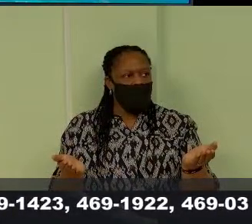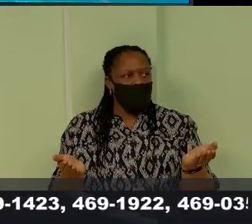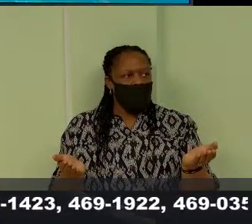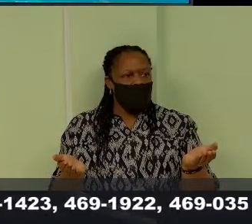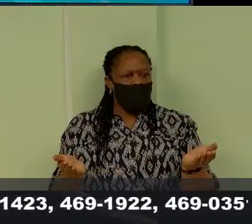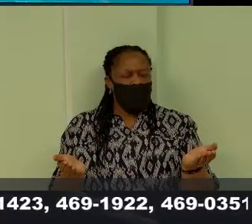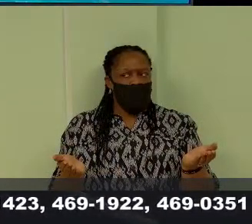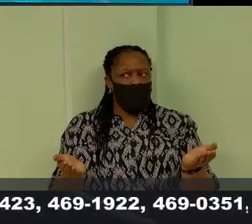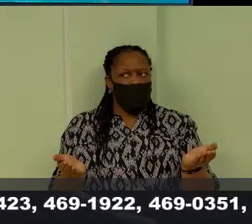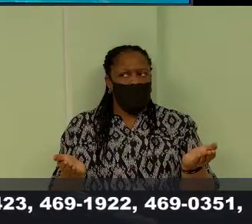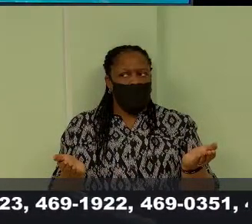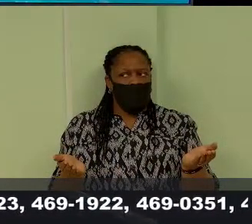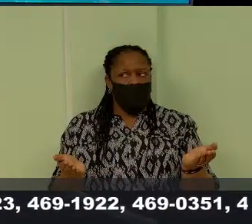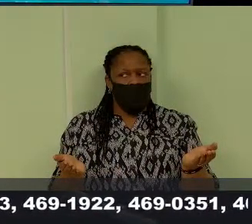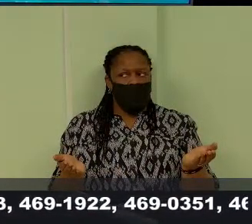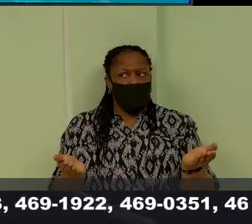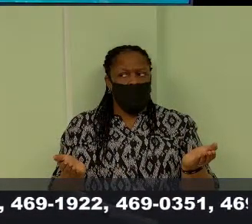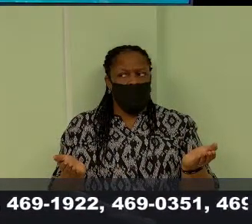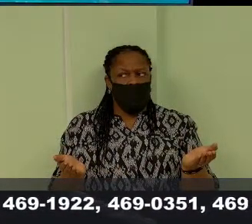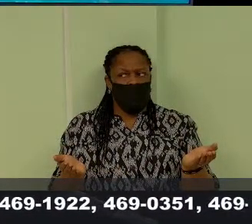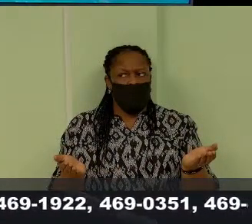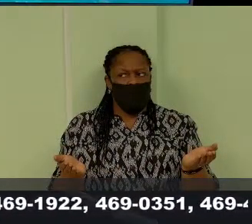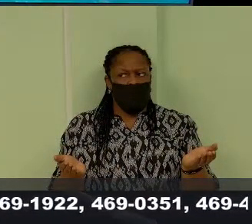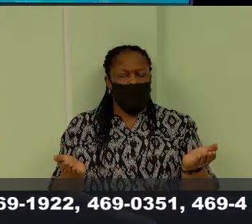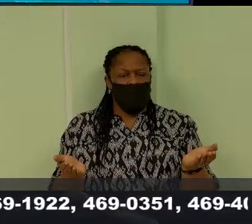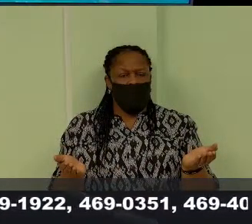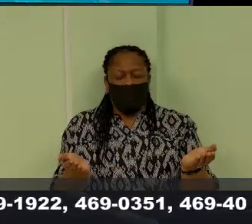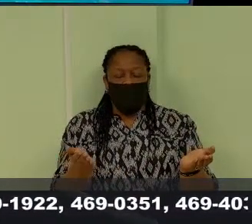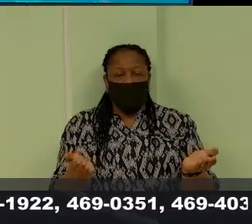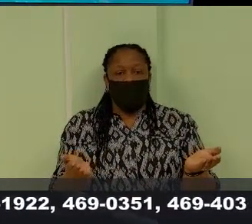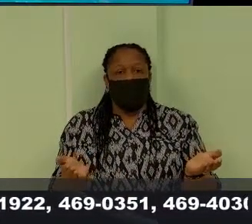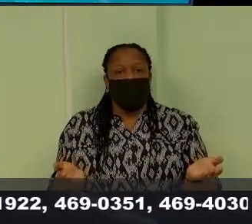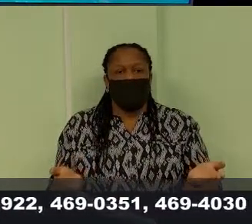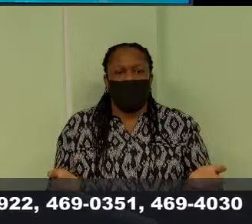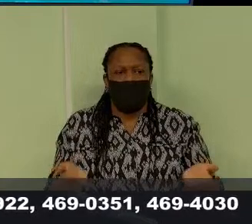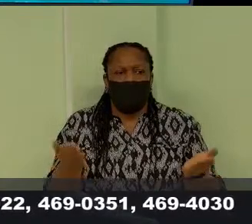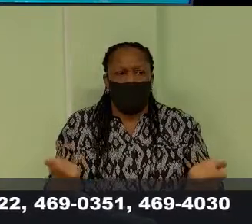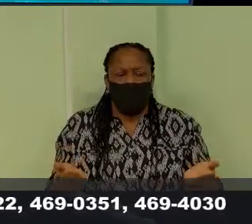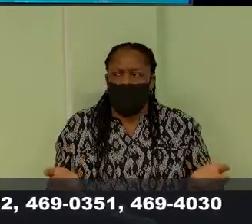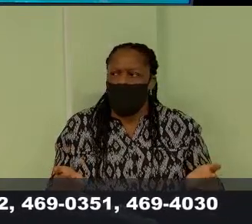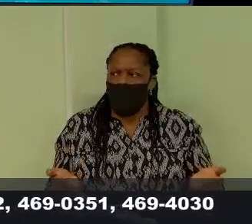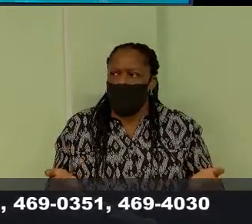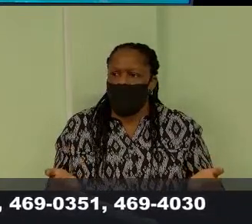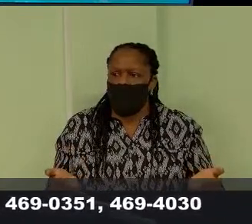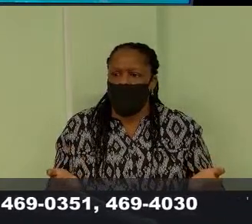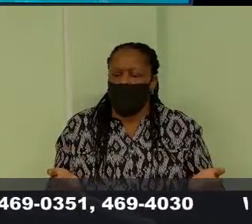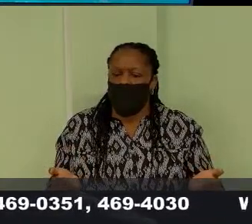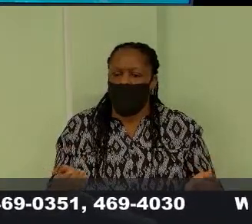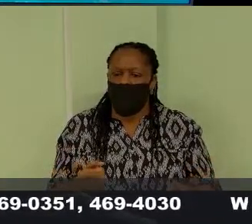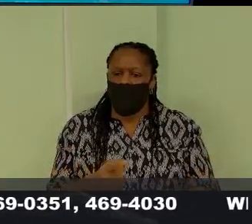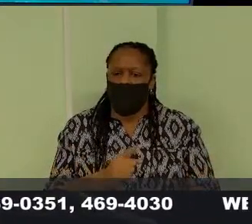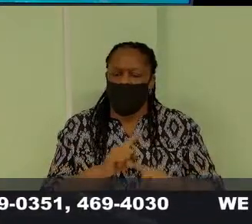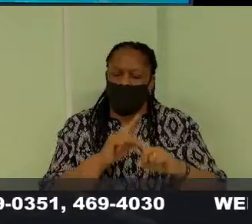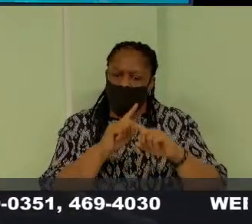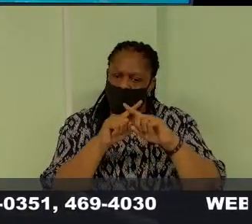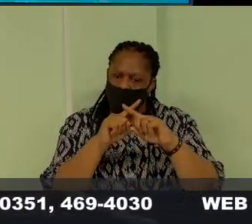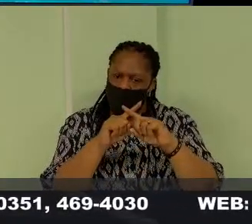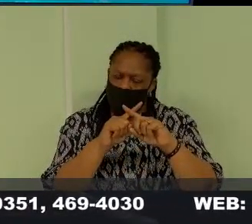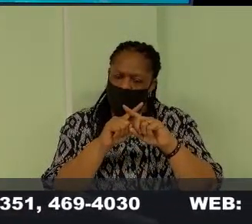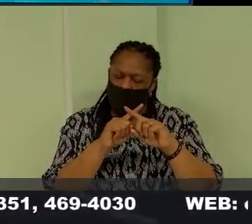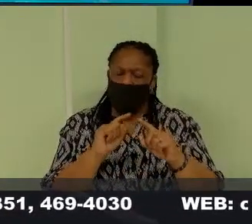with carnival in view and open borders?